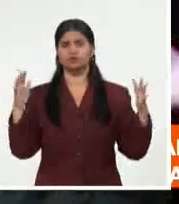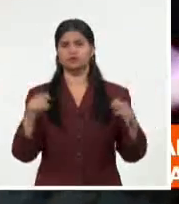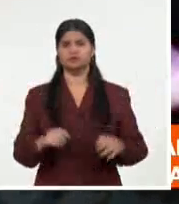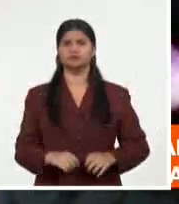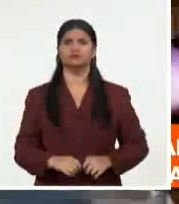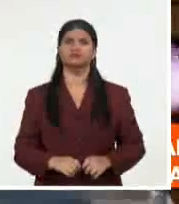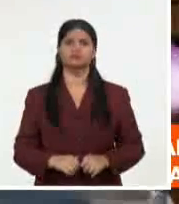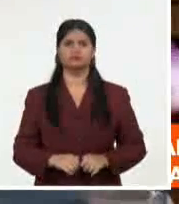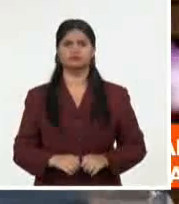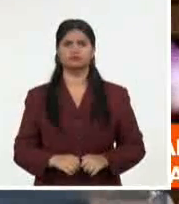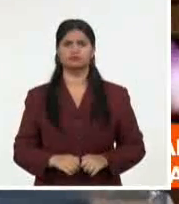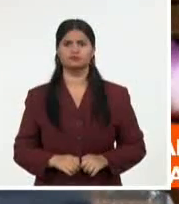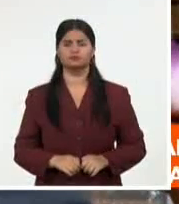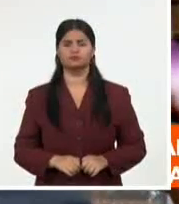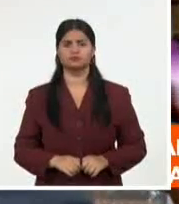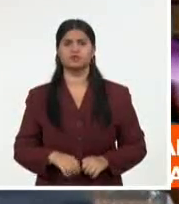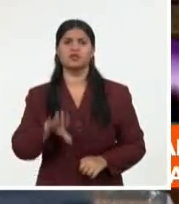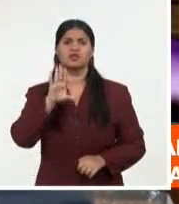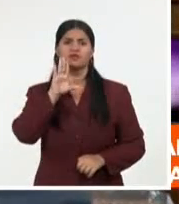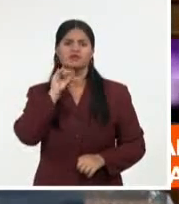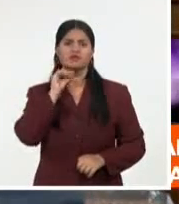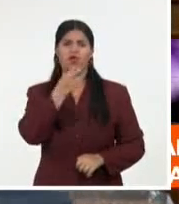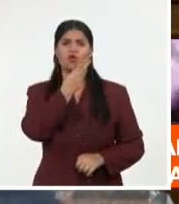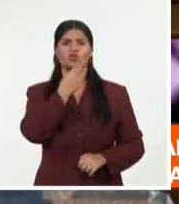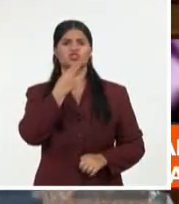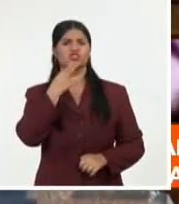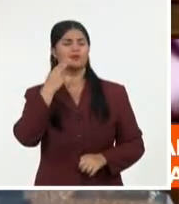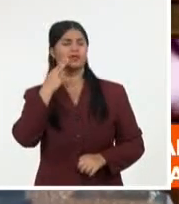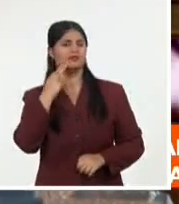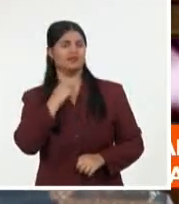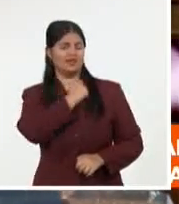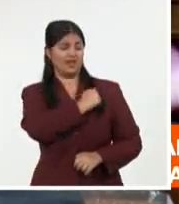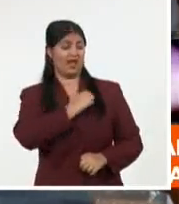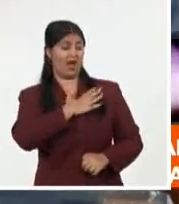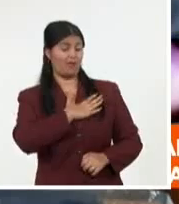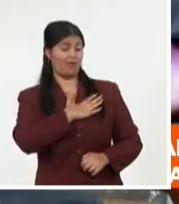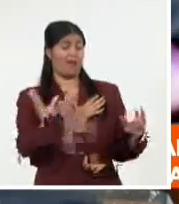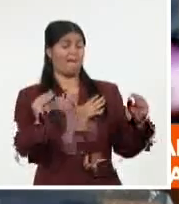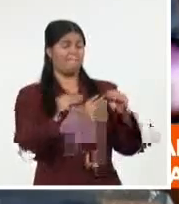As José Martí said, love